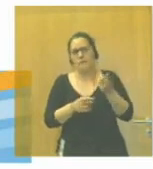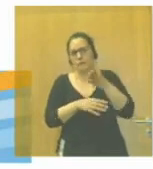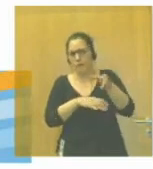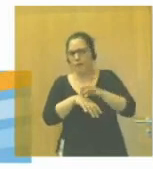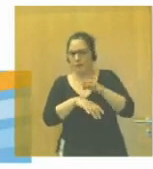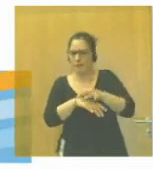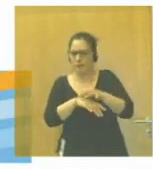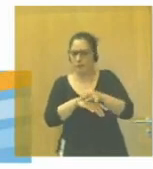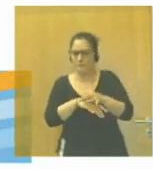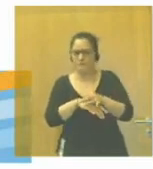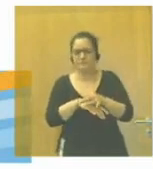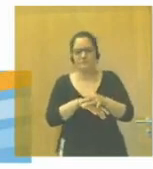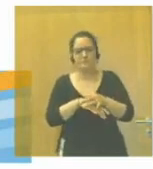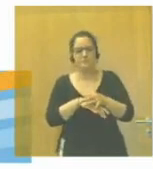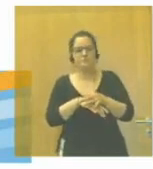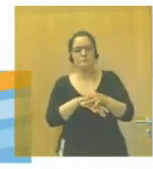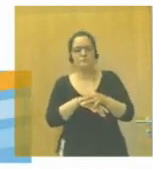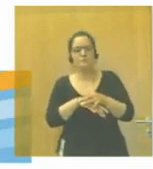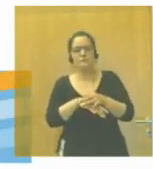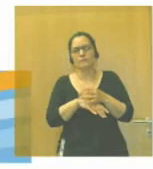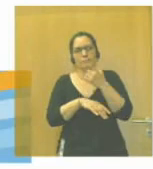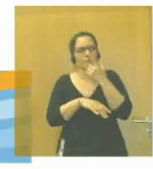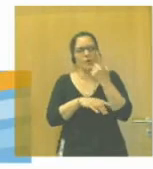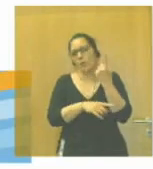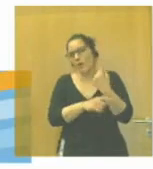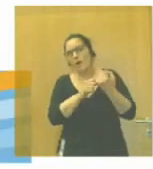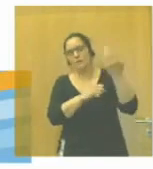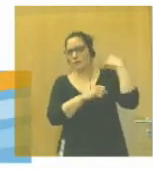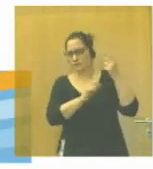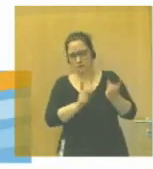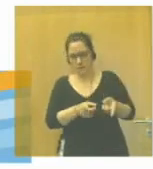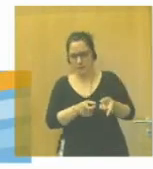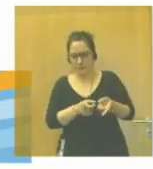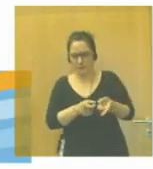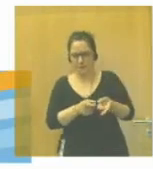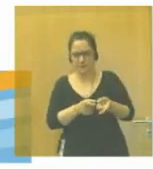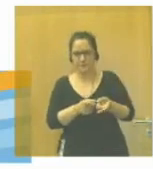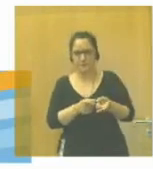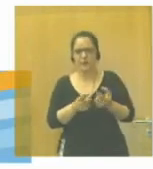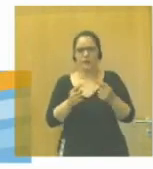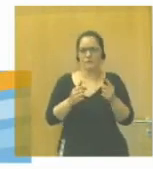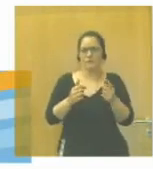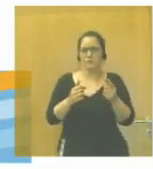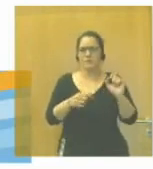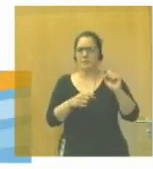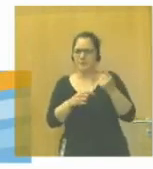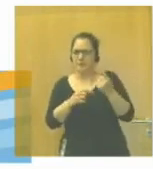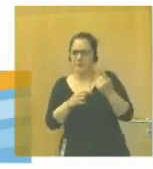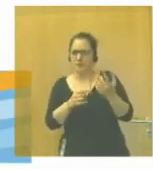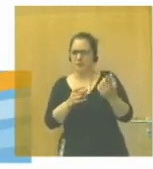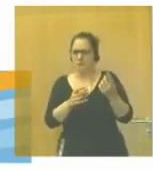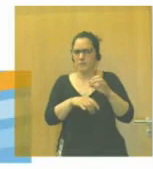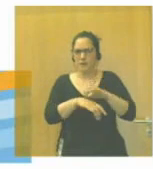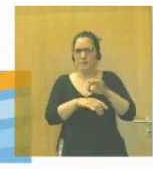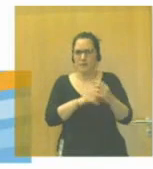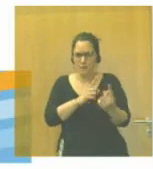by suicide had an emergency department visit, but did not have any mental health diagnosis.